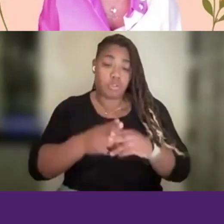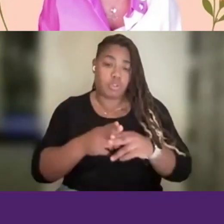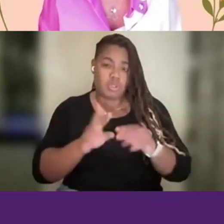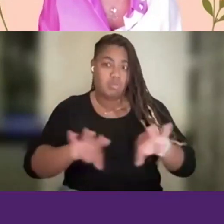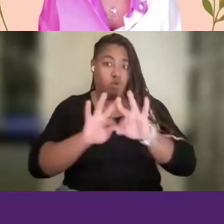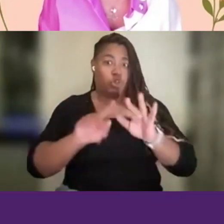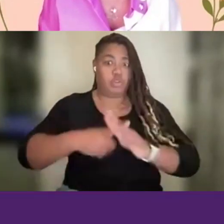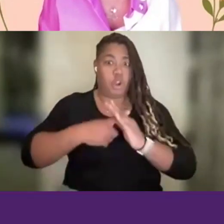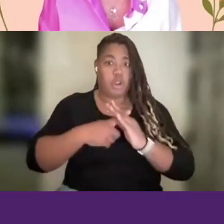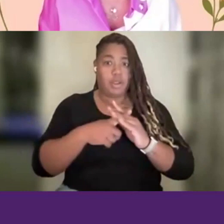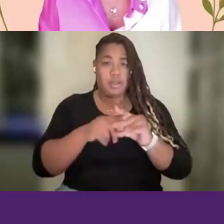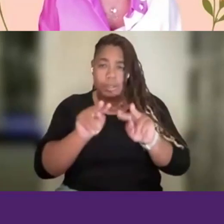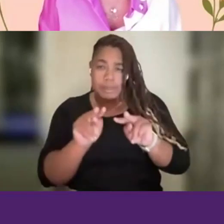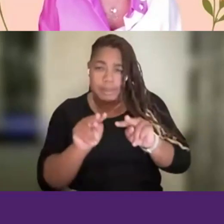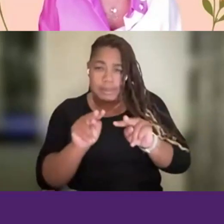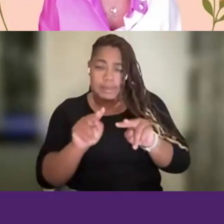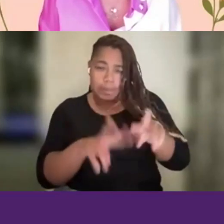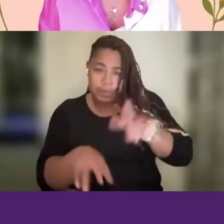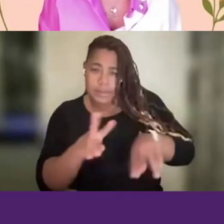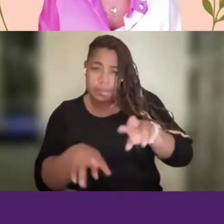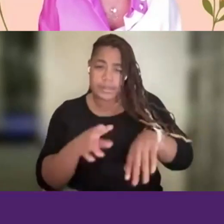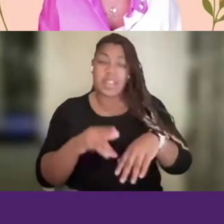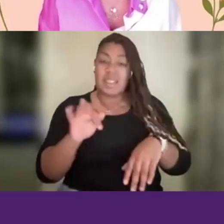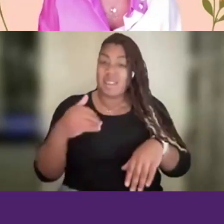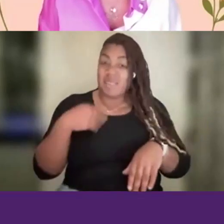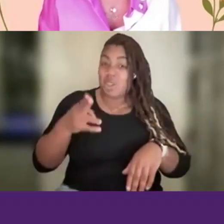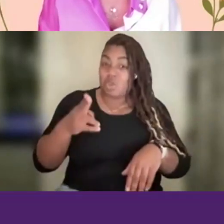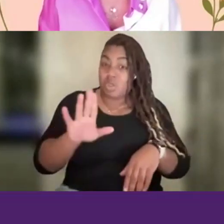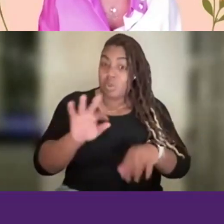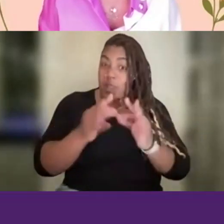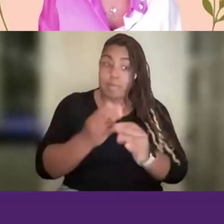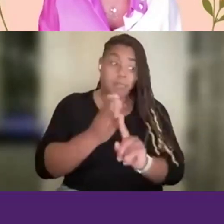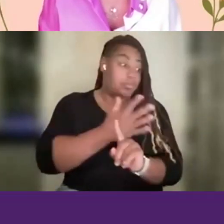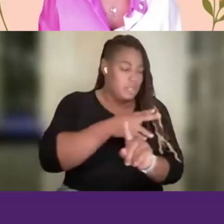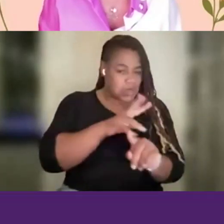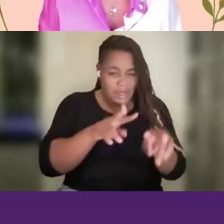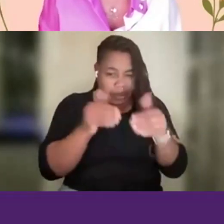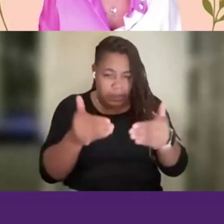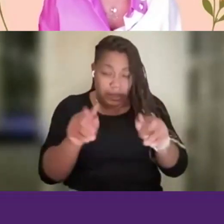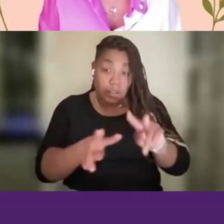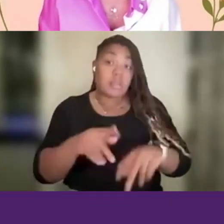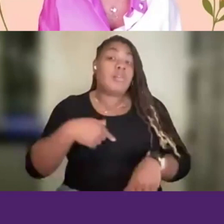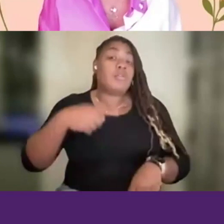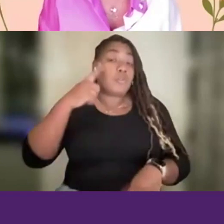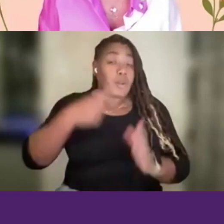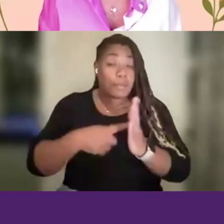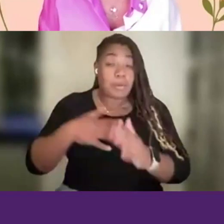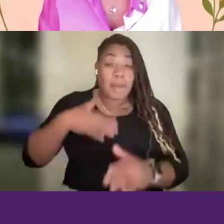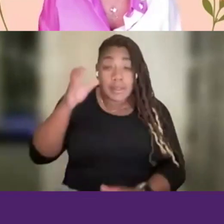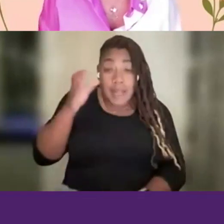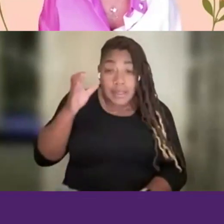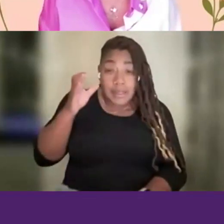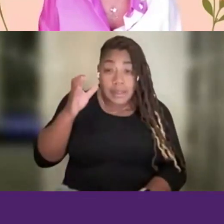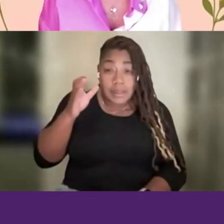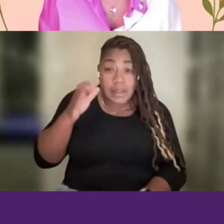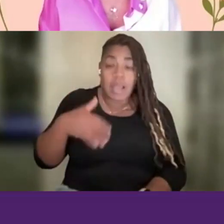at an earlier age, if there is a history of it in your family. My cousin, so the aunt who passed